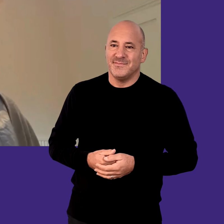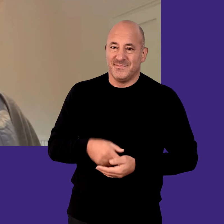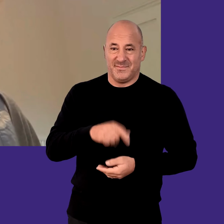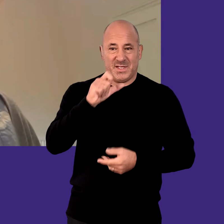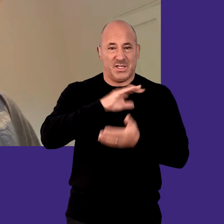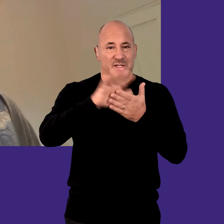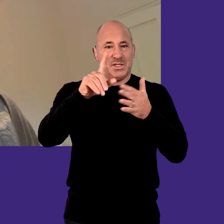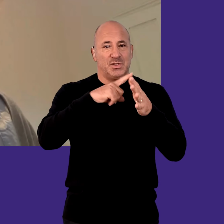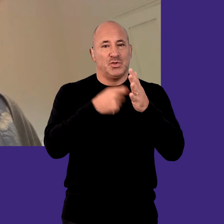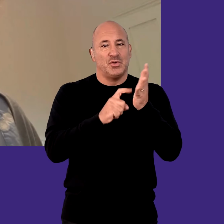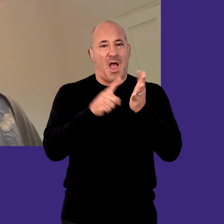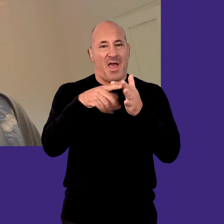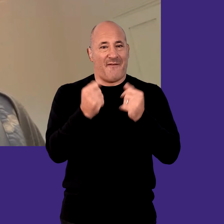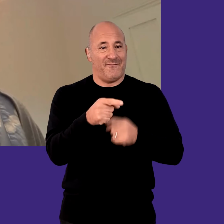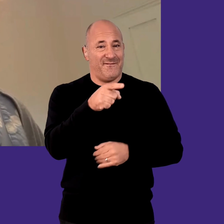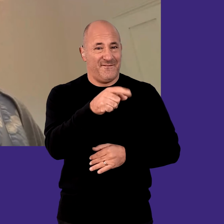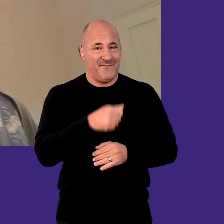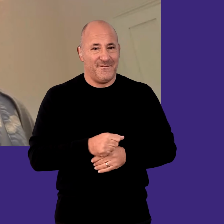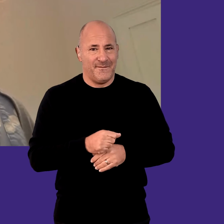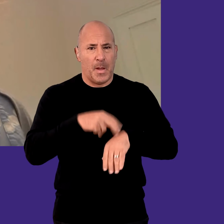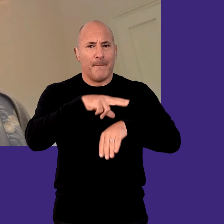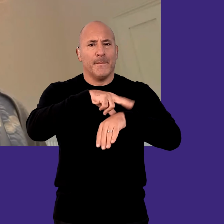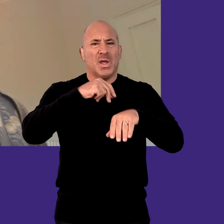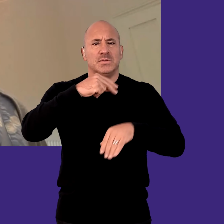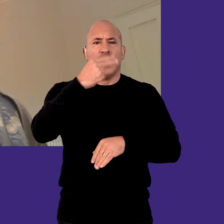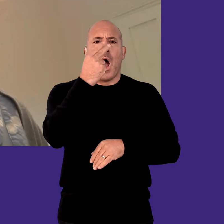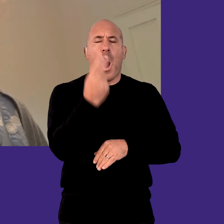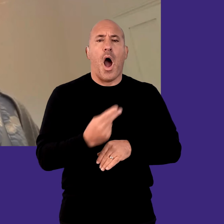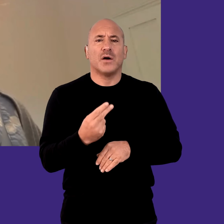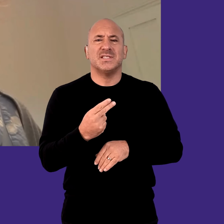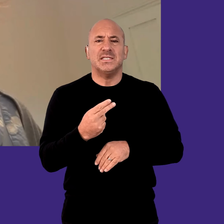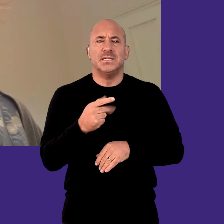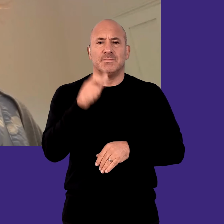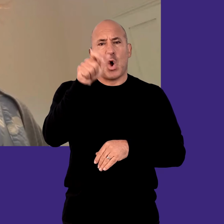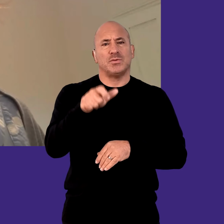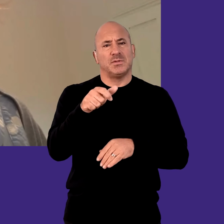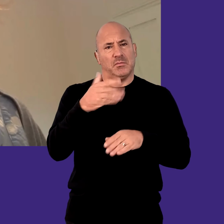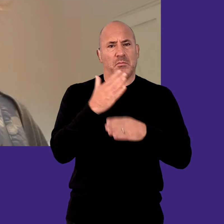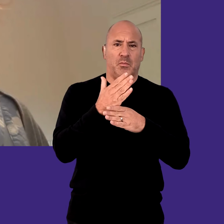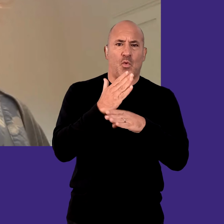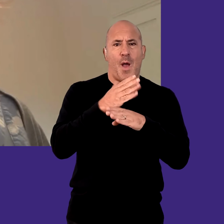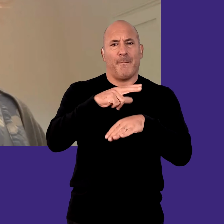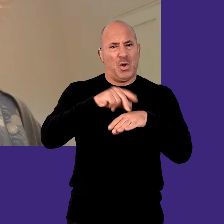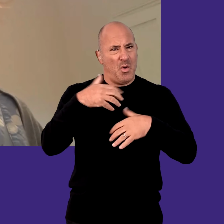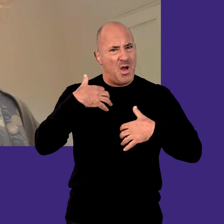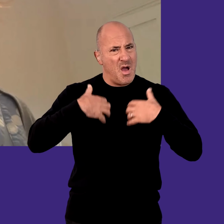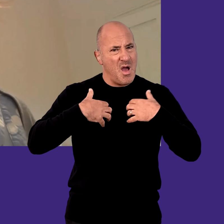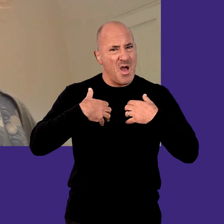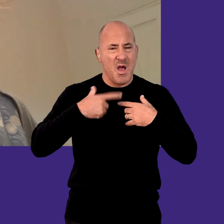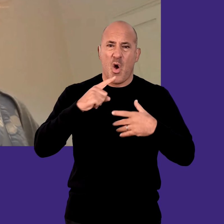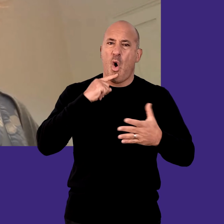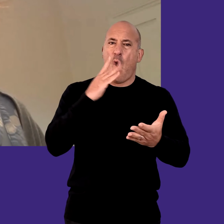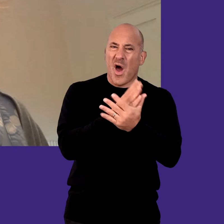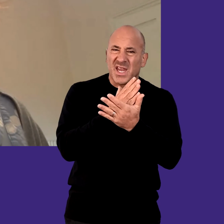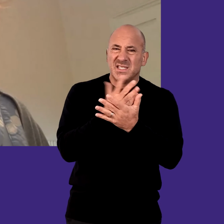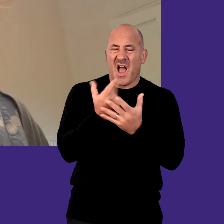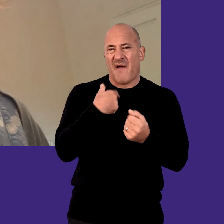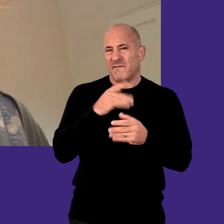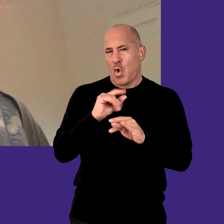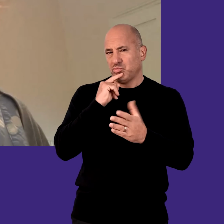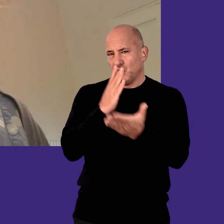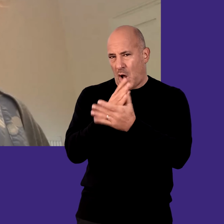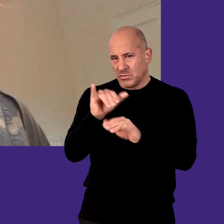before. So we have one from Charlie. The police artist residency is so interesting, and thank you for being so honest about the